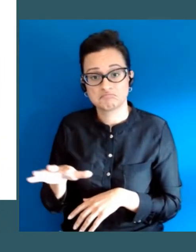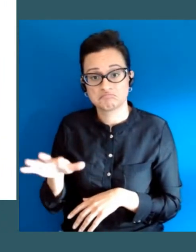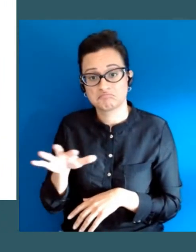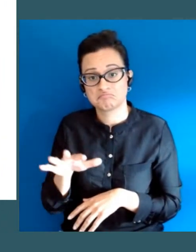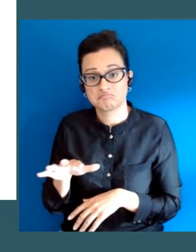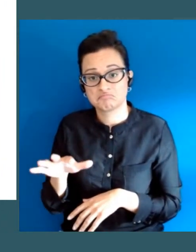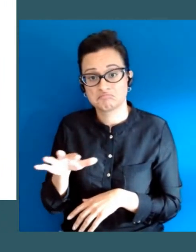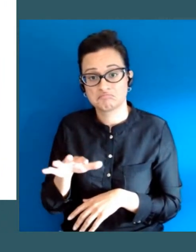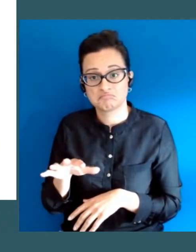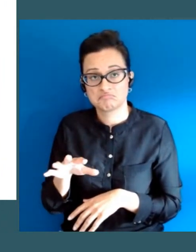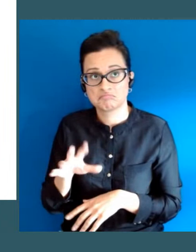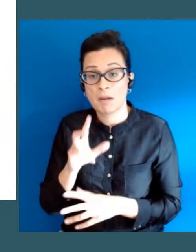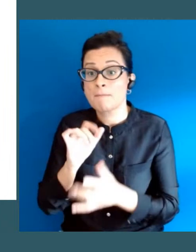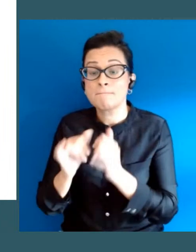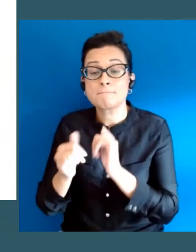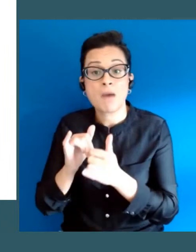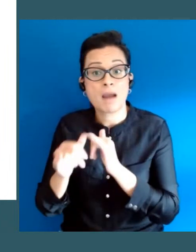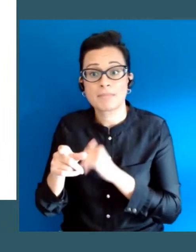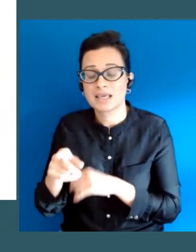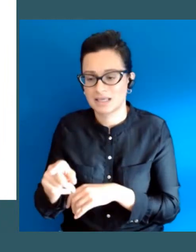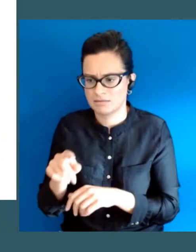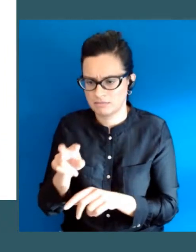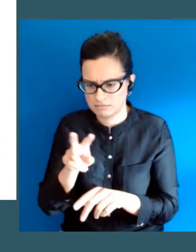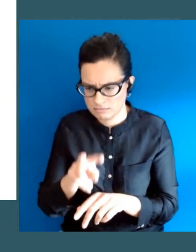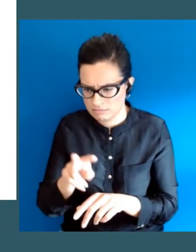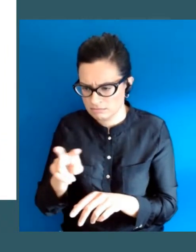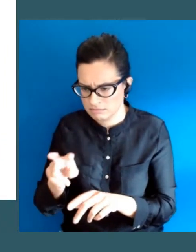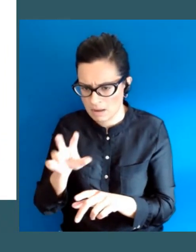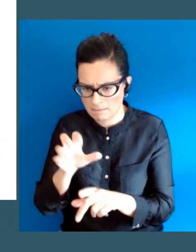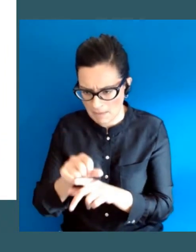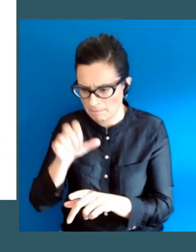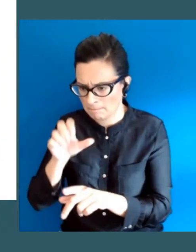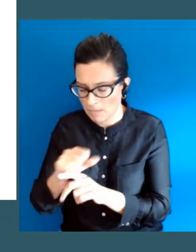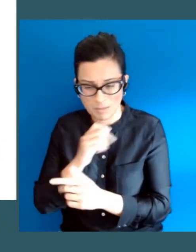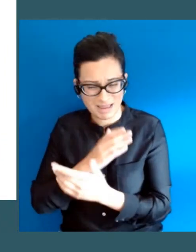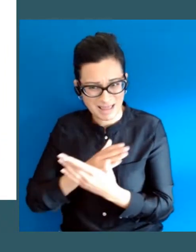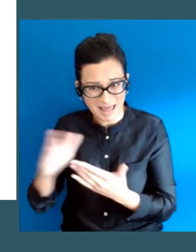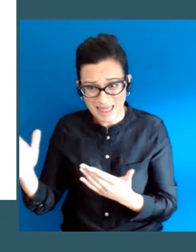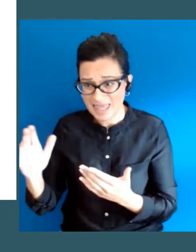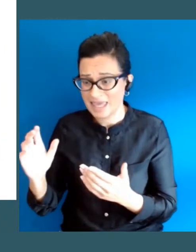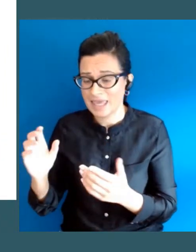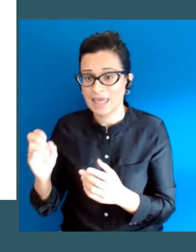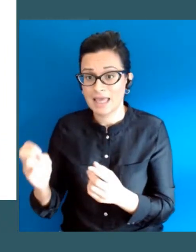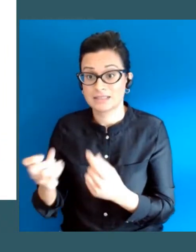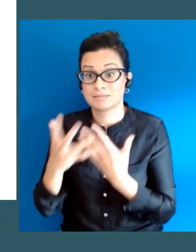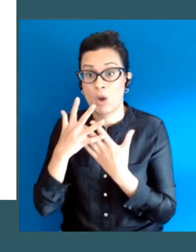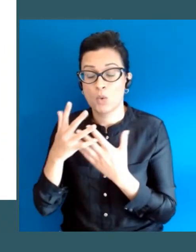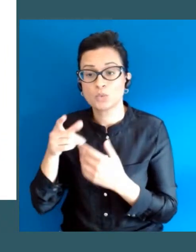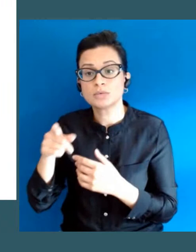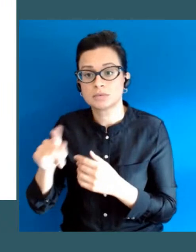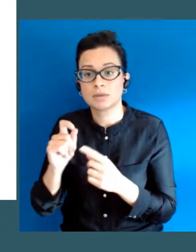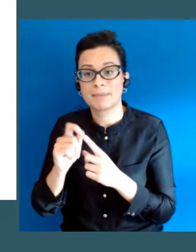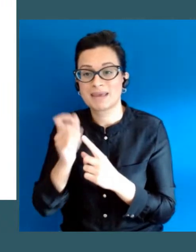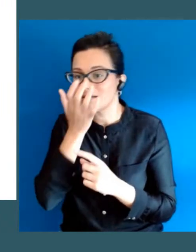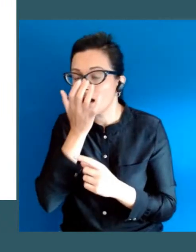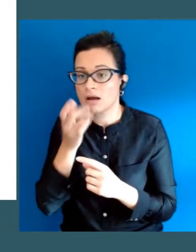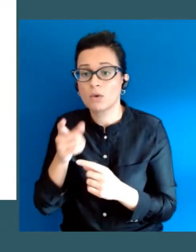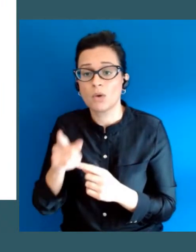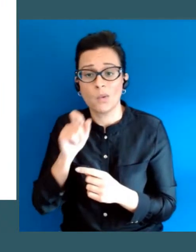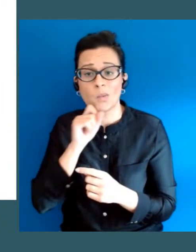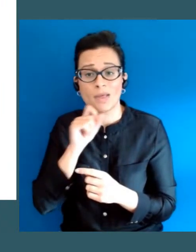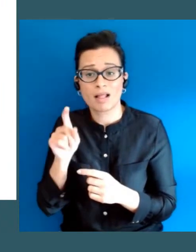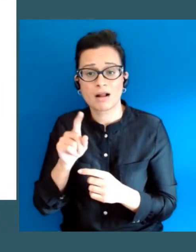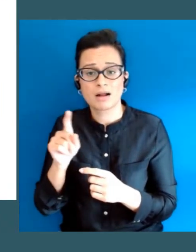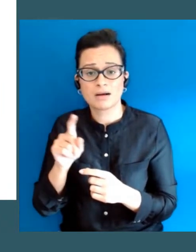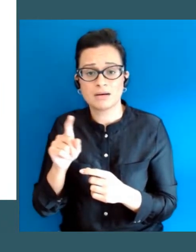twice you have seen a reaction of a clear exposure to peanut, then you're more likely to be